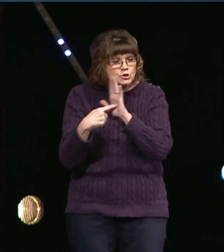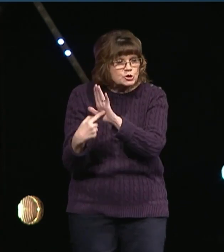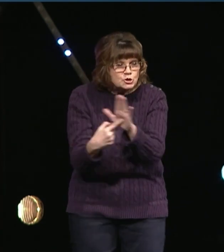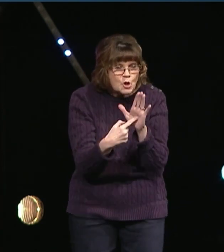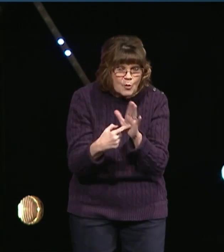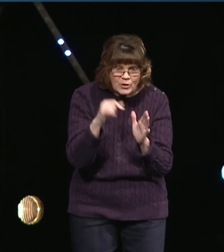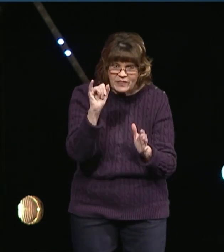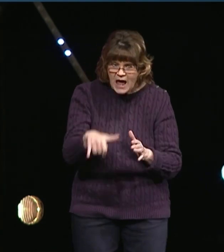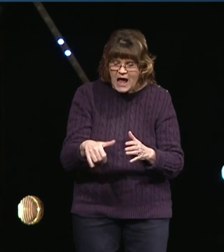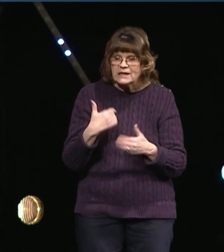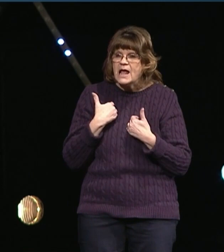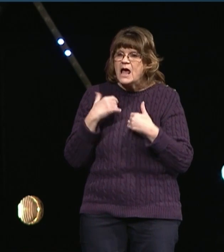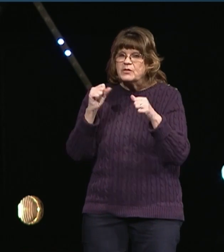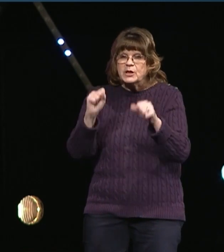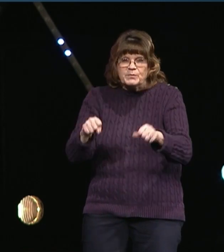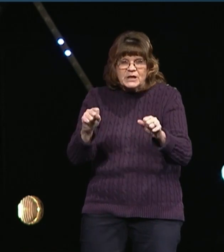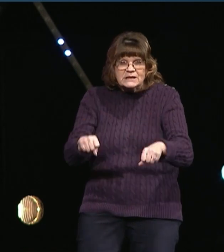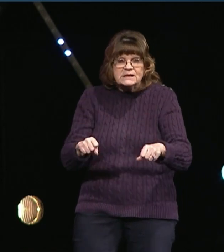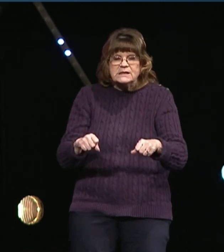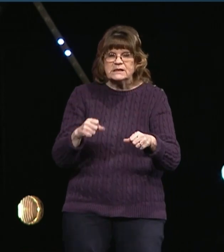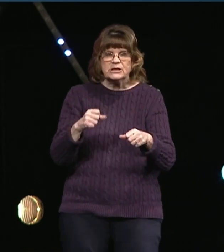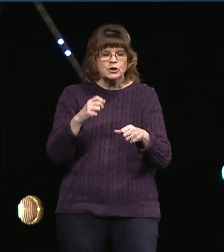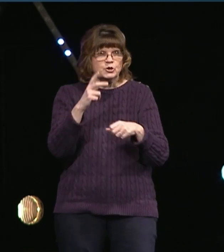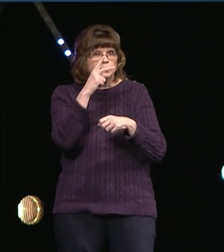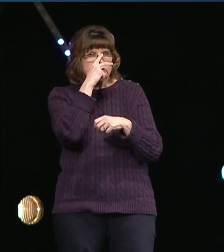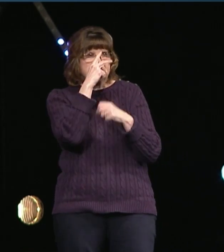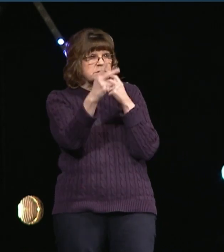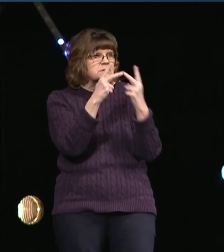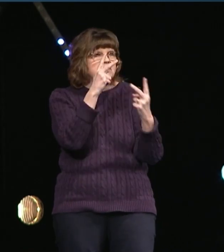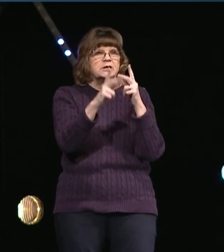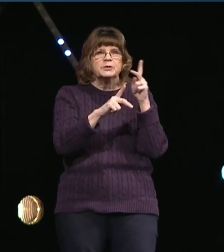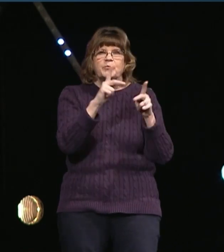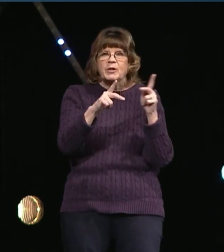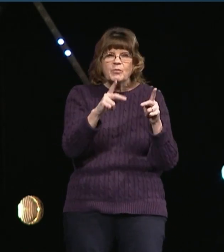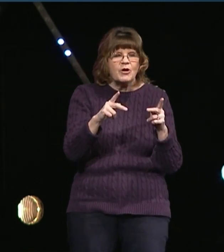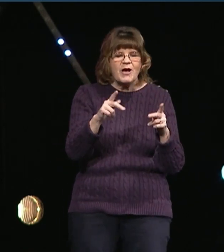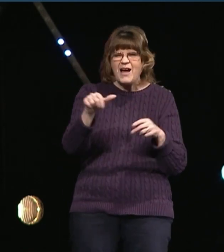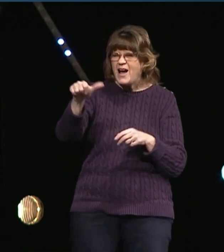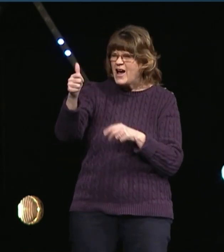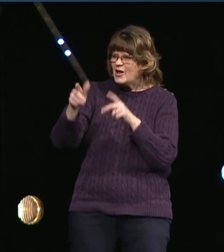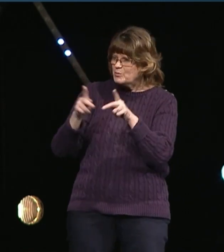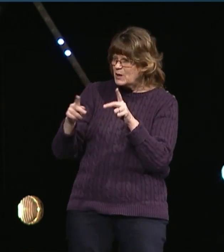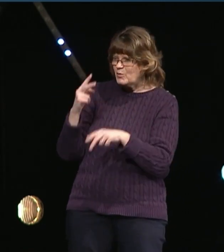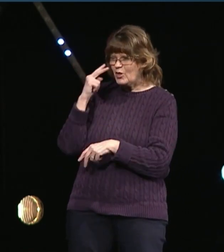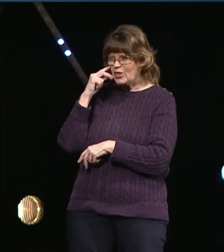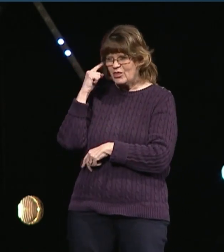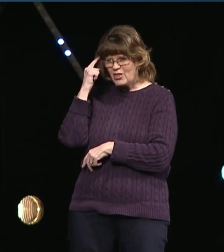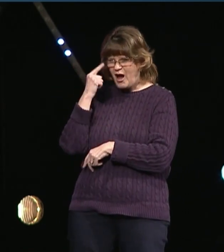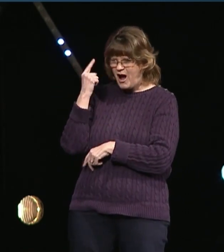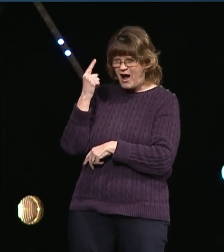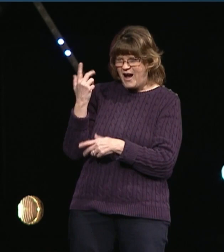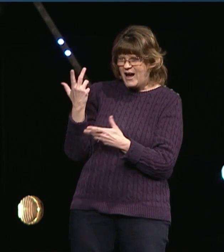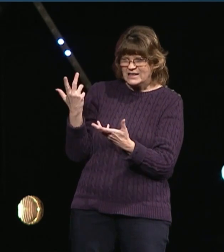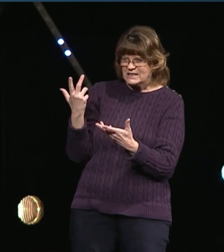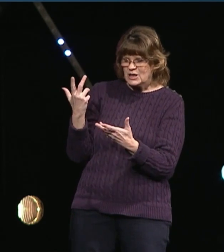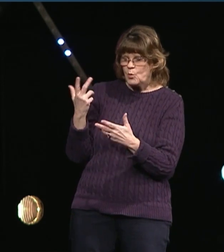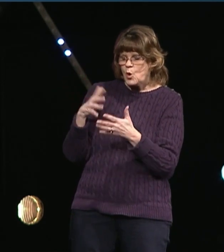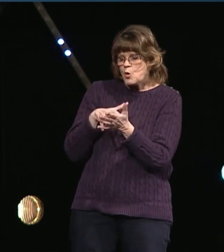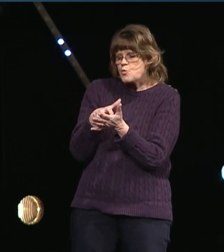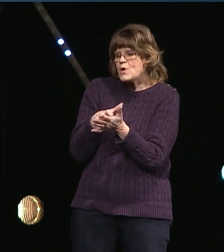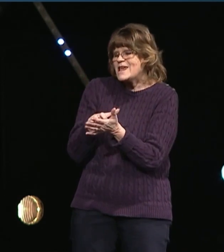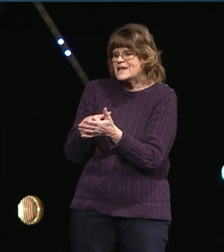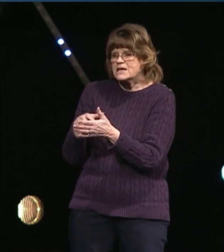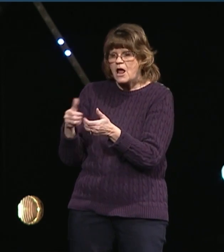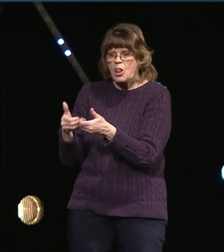to take and see people who others thought were least and lost and